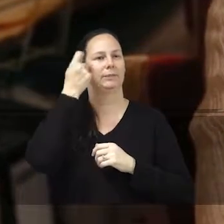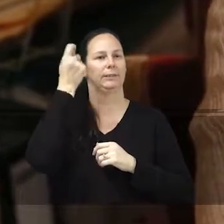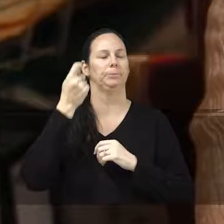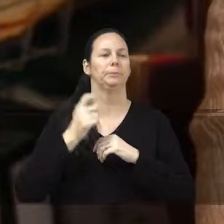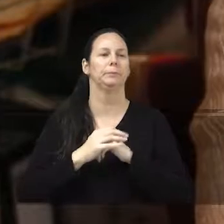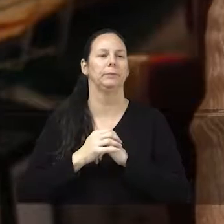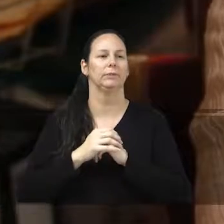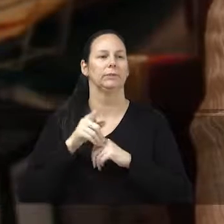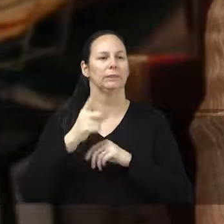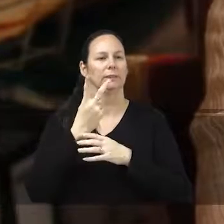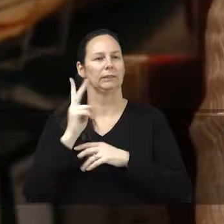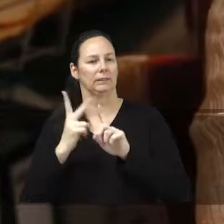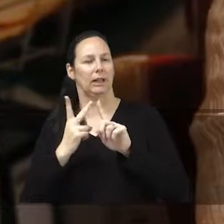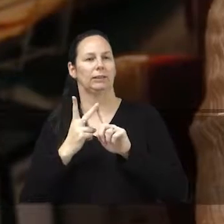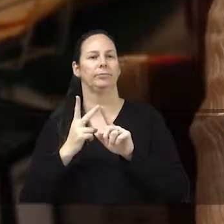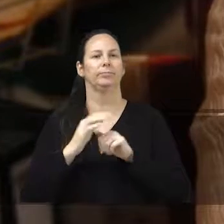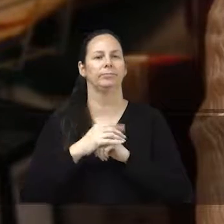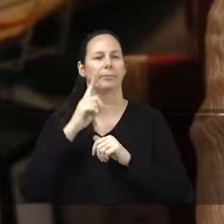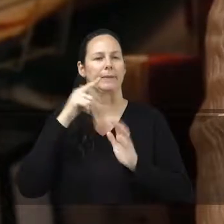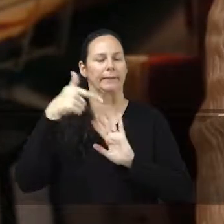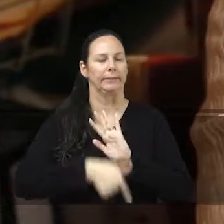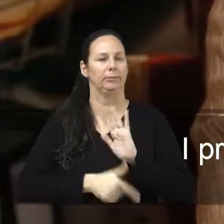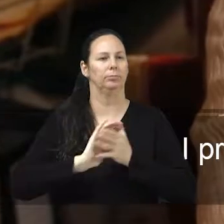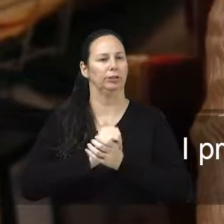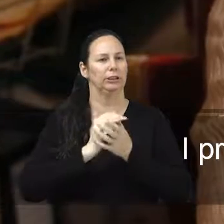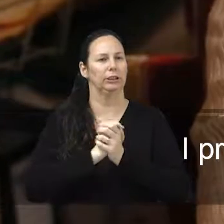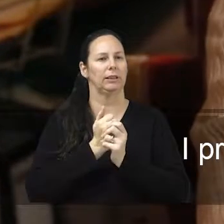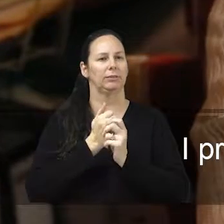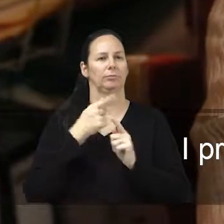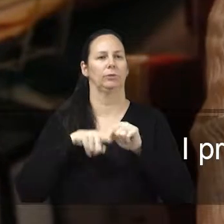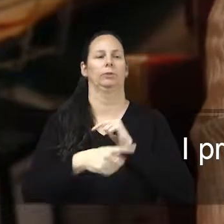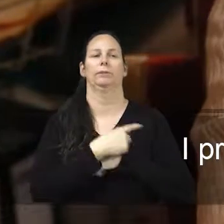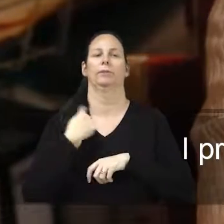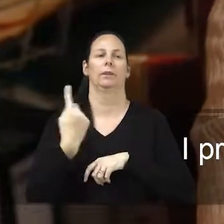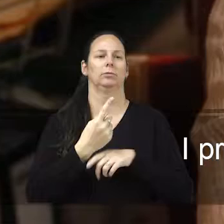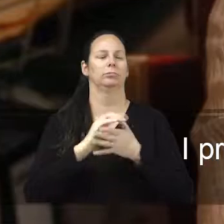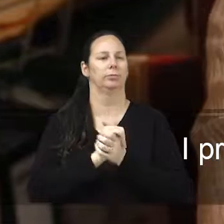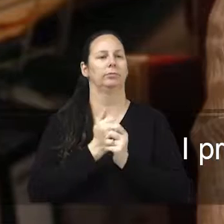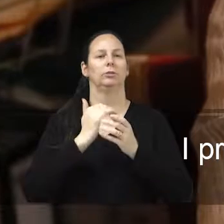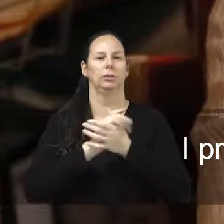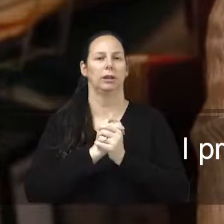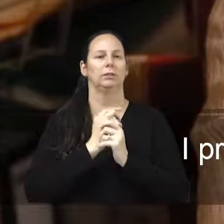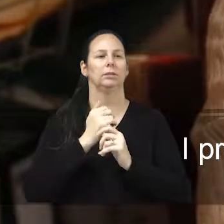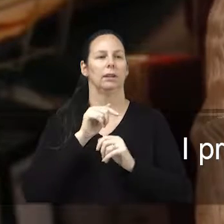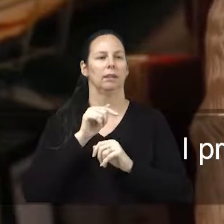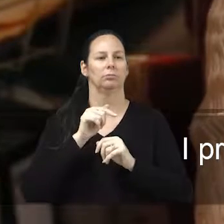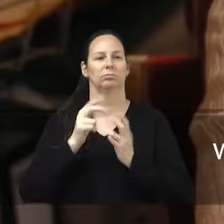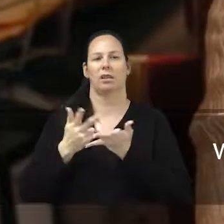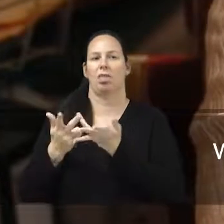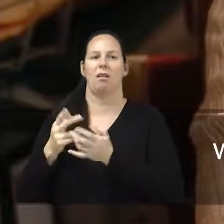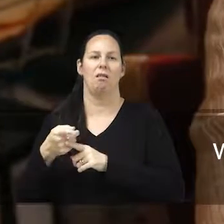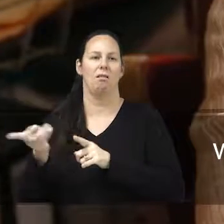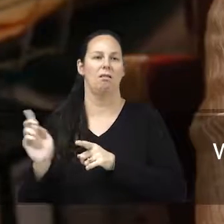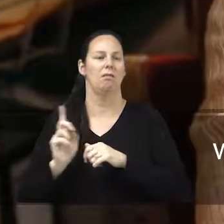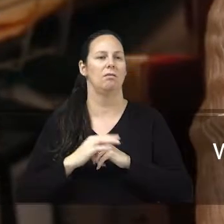one that I deeply appreciated, and I think most of us did, I probably appreciated it more than some of the bishops, to be frank,